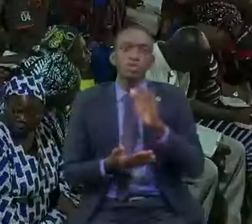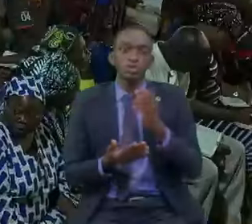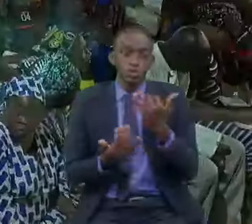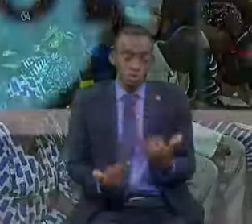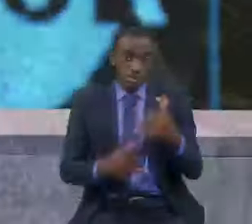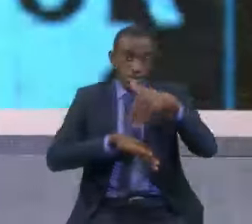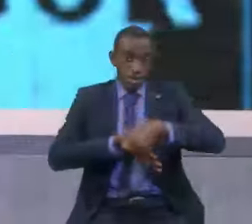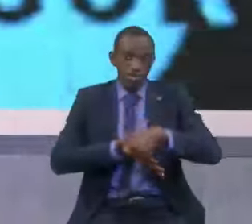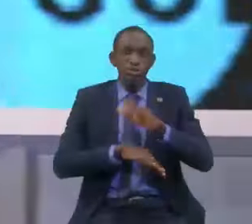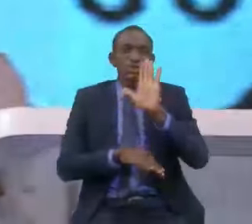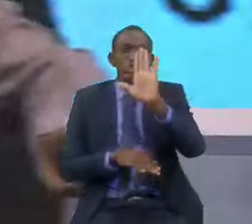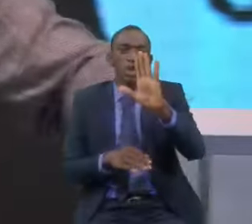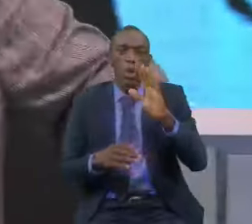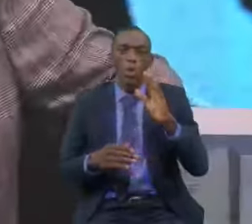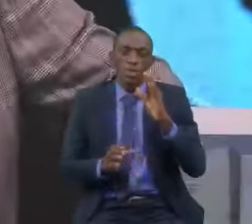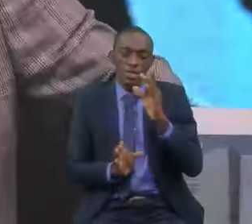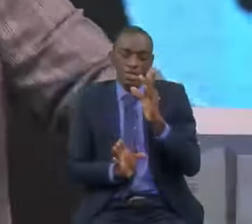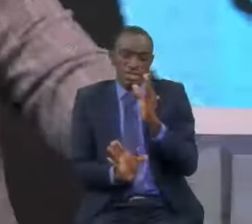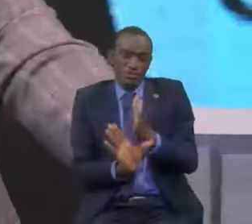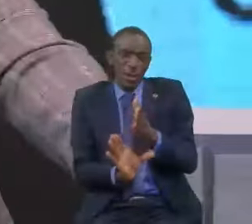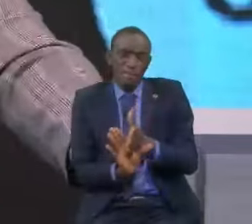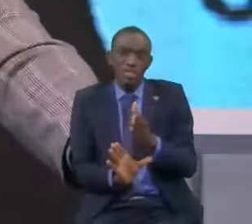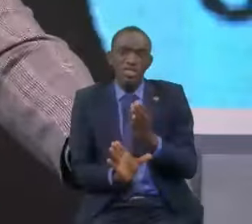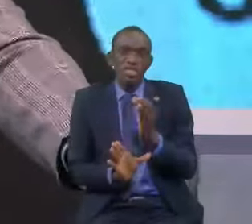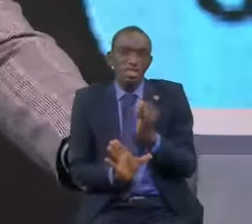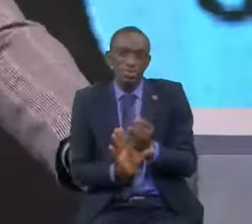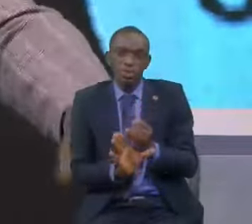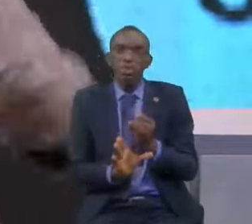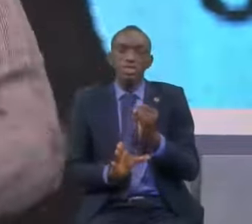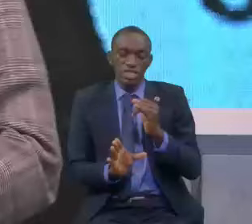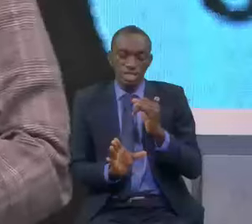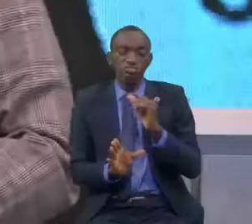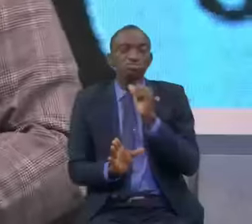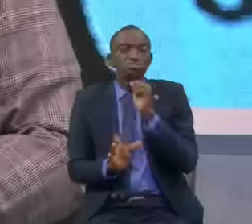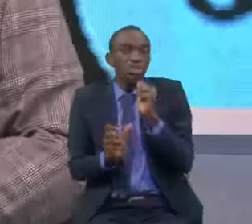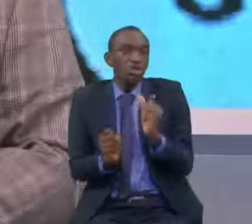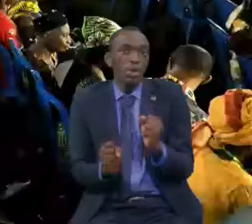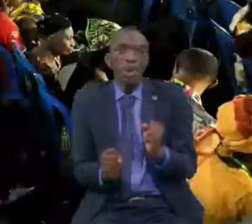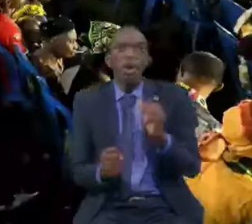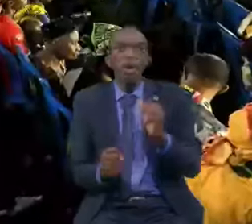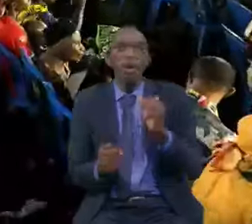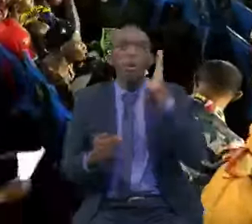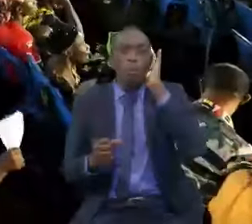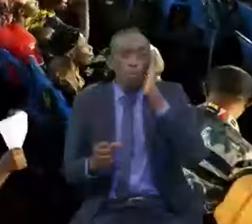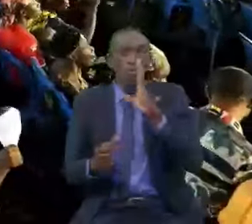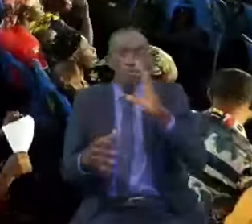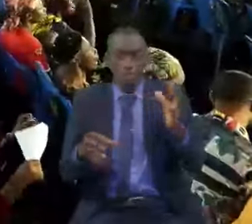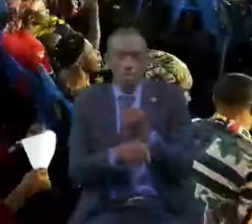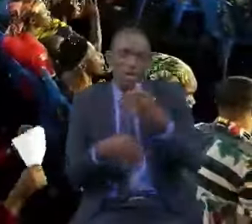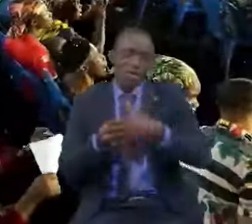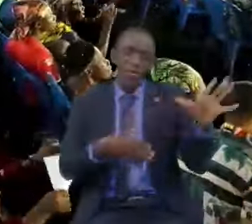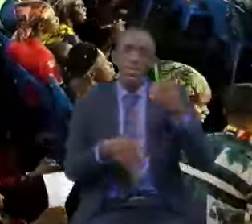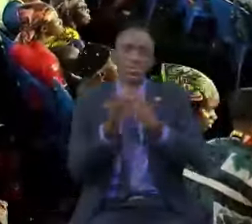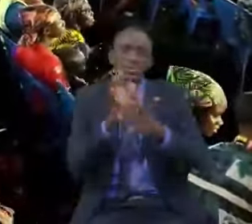your infirmity your importance is taken away in Jesus name